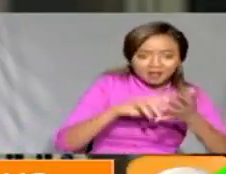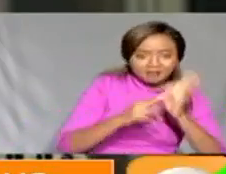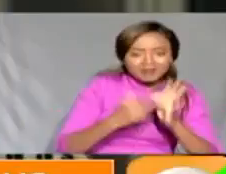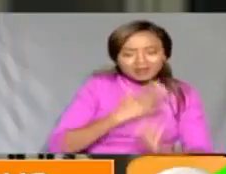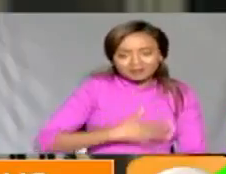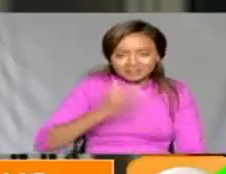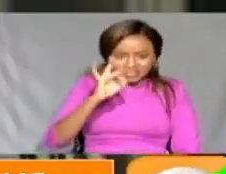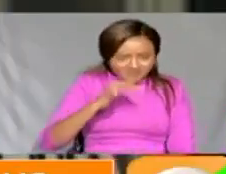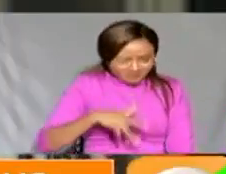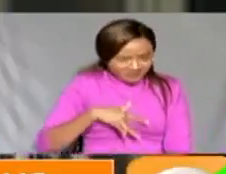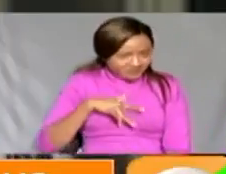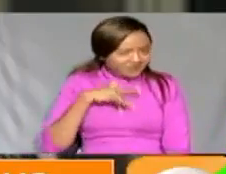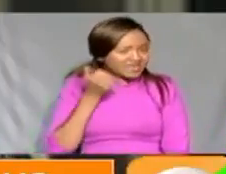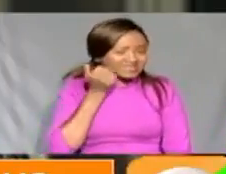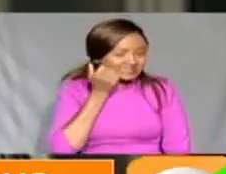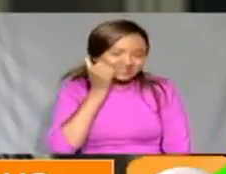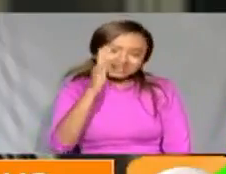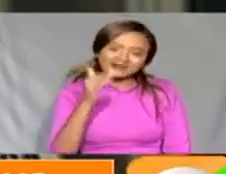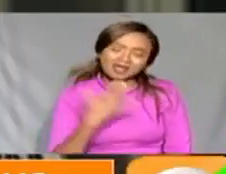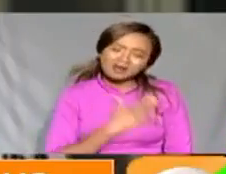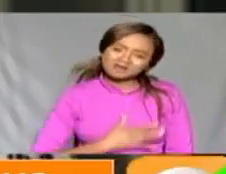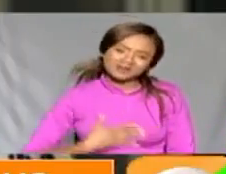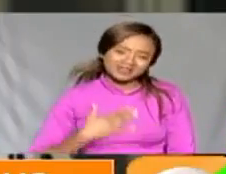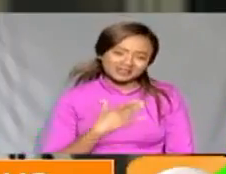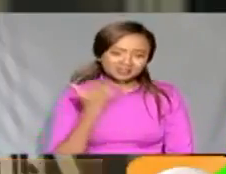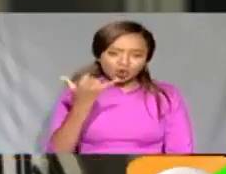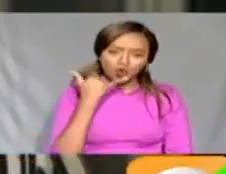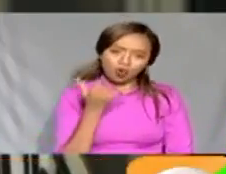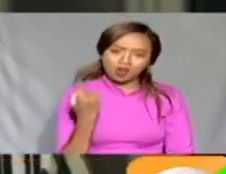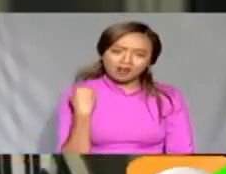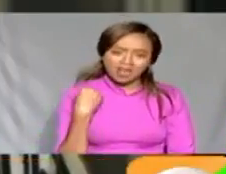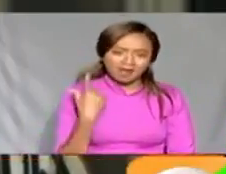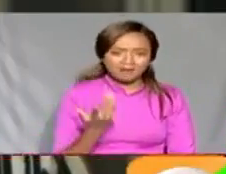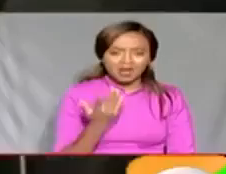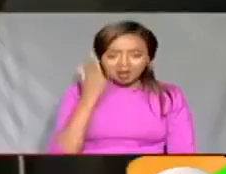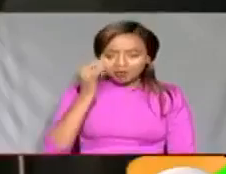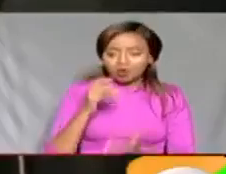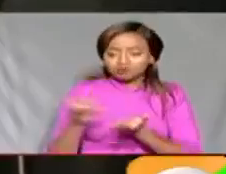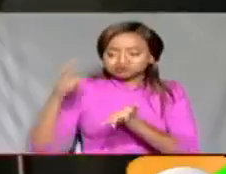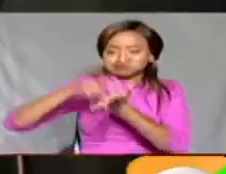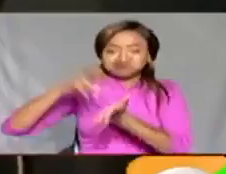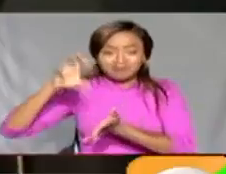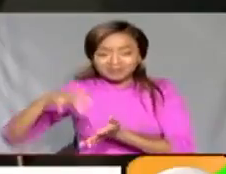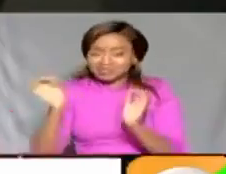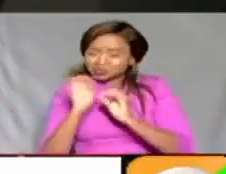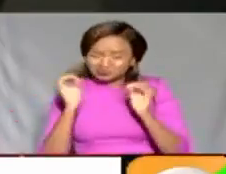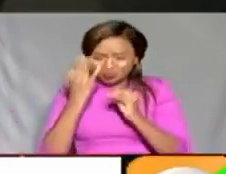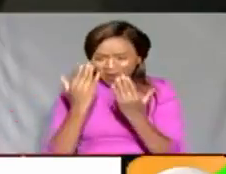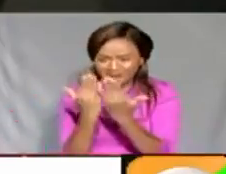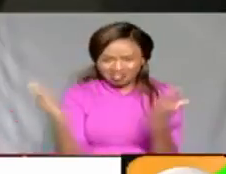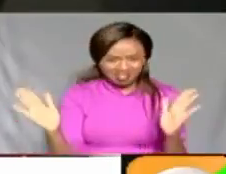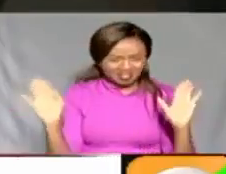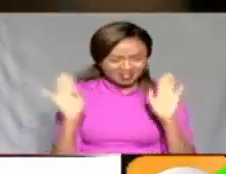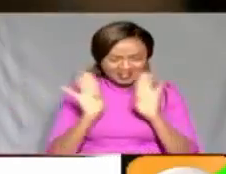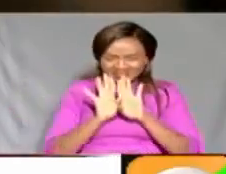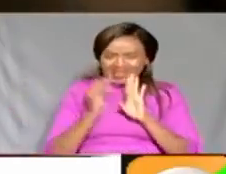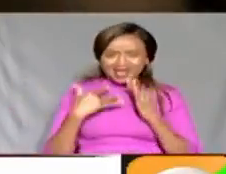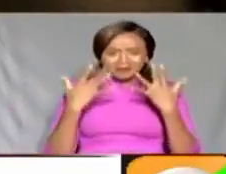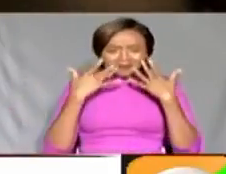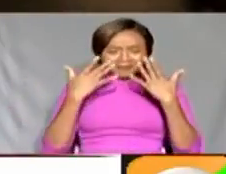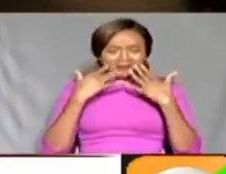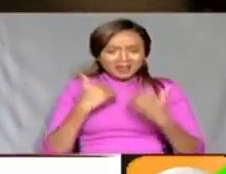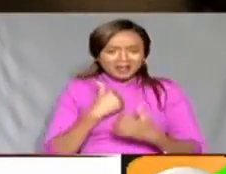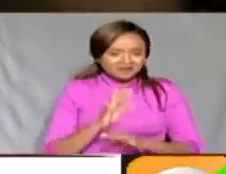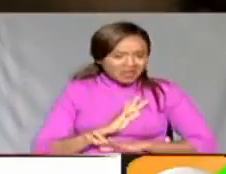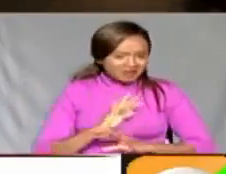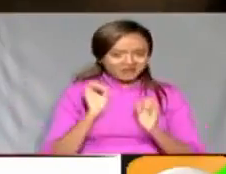number immediately. Don't jump into matatu, you know, because that's a closed space. Experts like Dr. Loi Sombajo, who heads